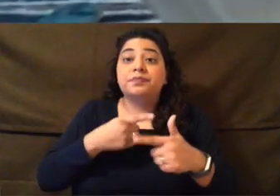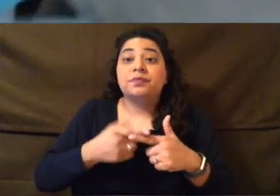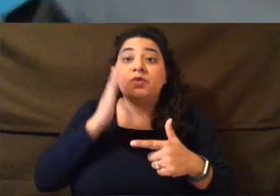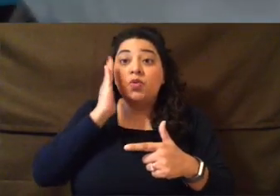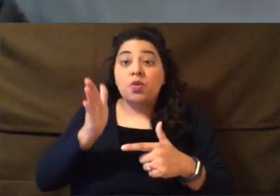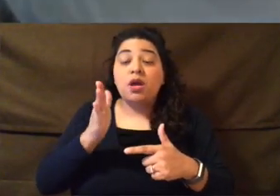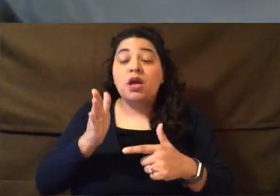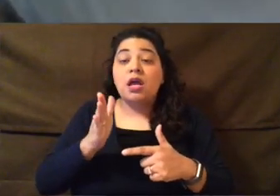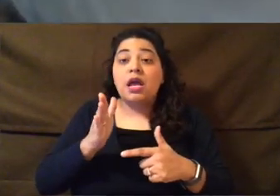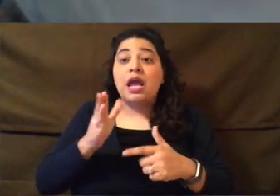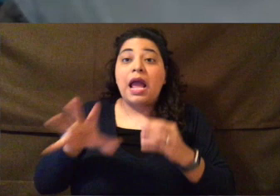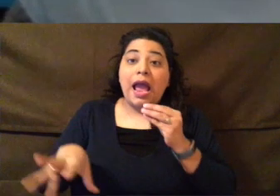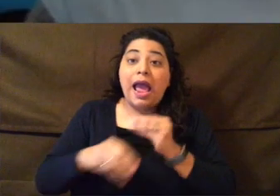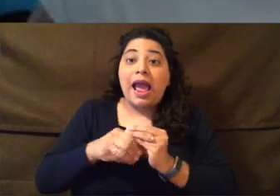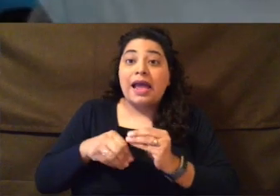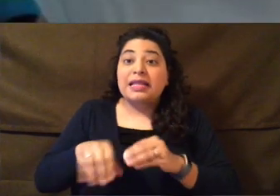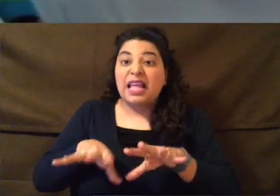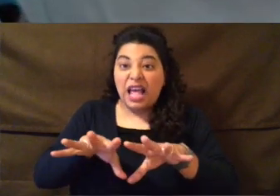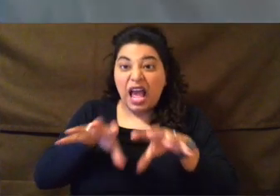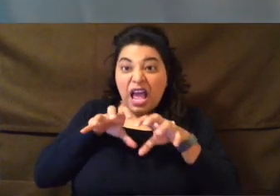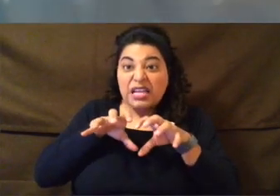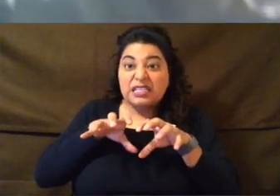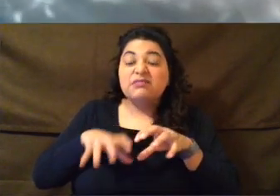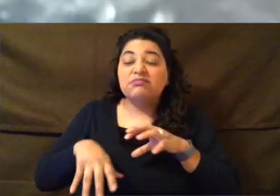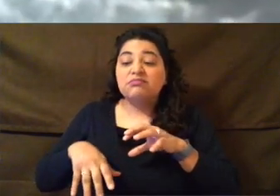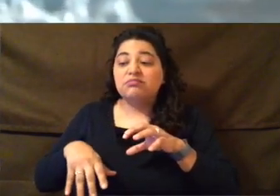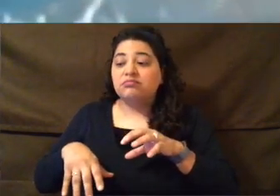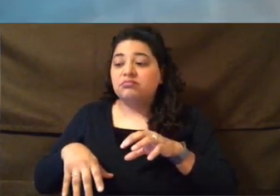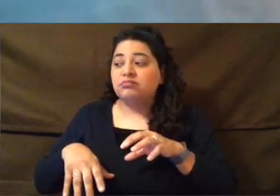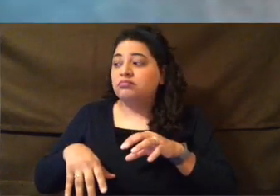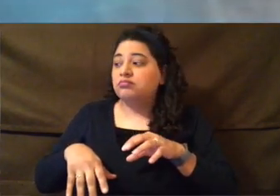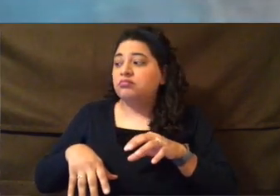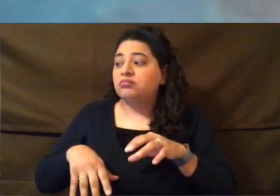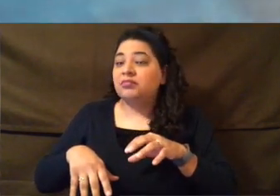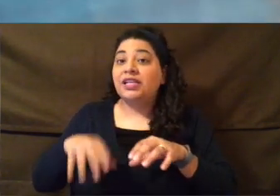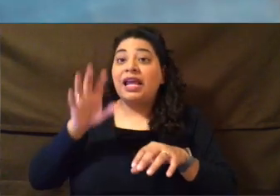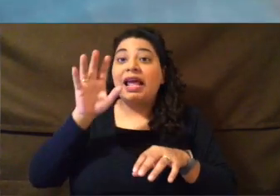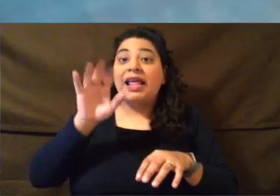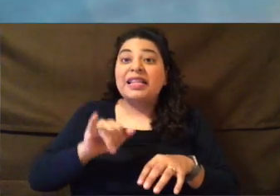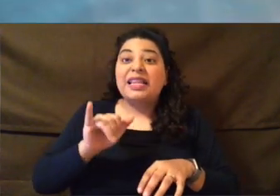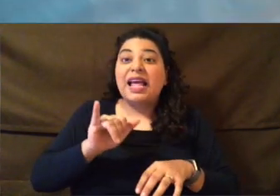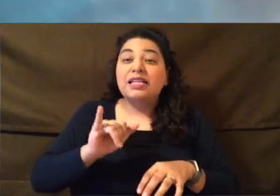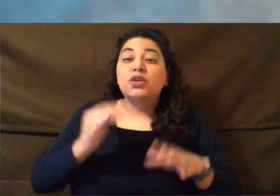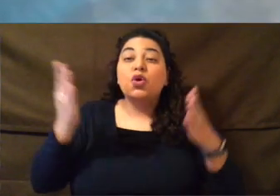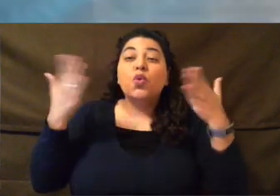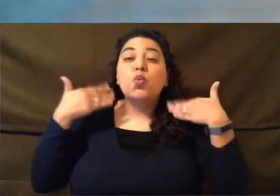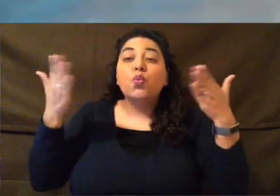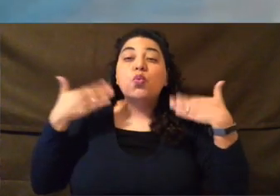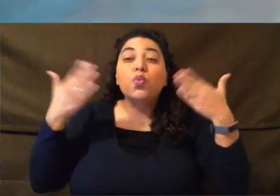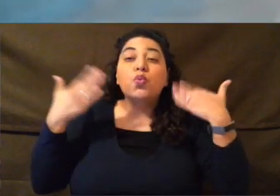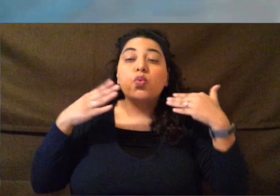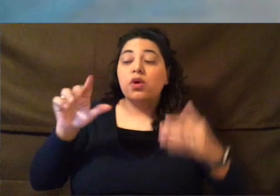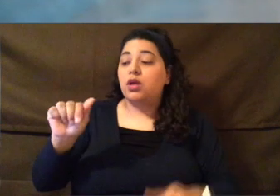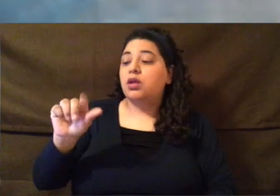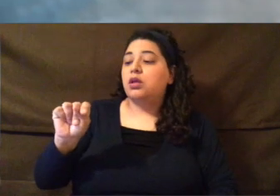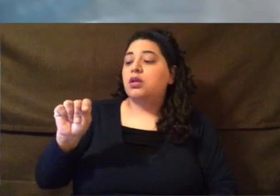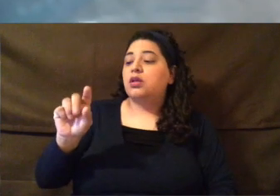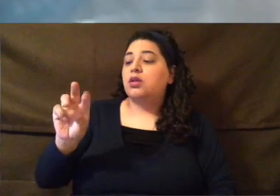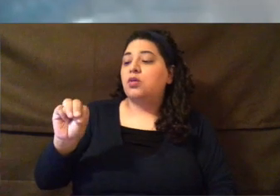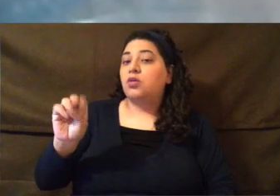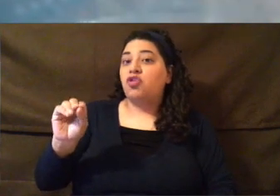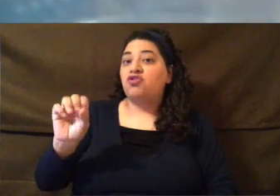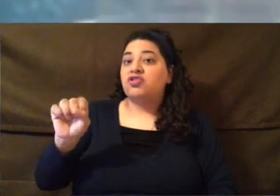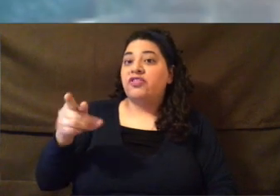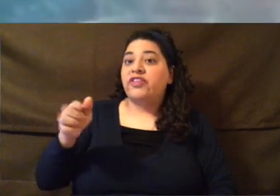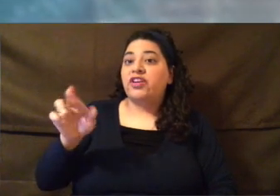Then you're going to put your pieces of ice, which is going to be your cool atmosphere,